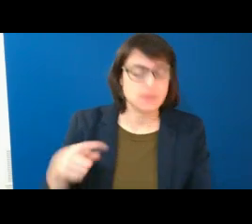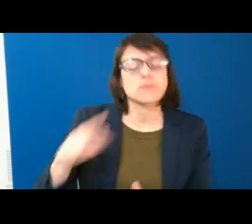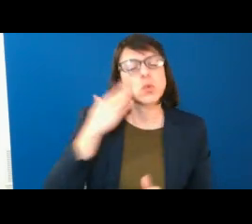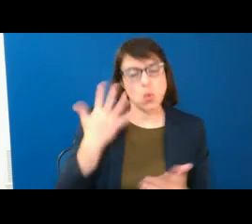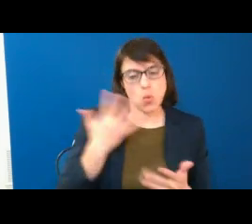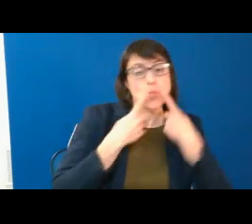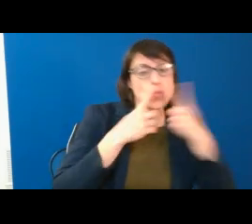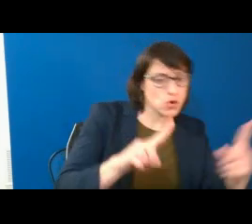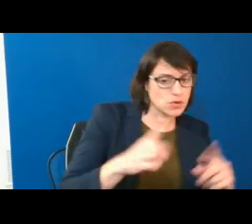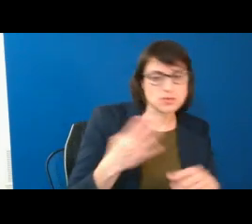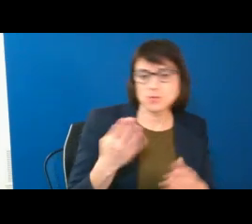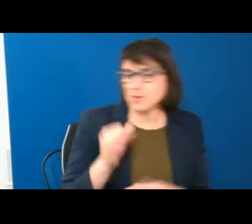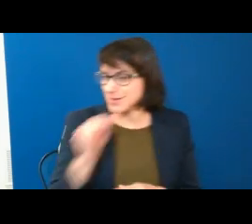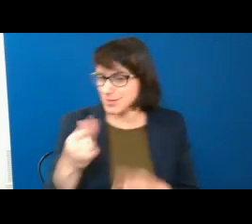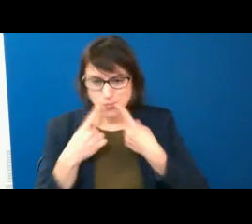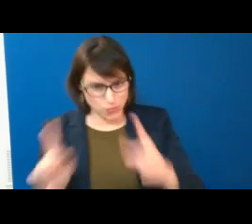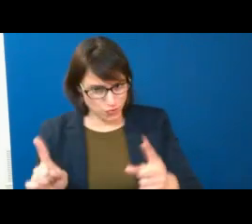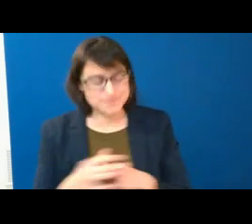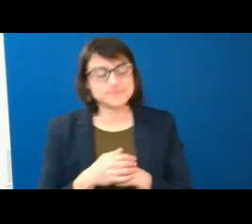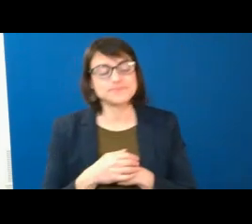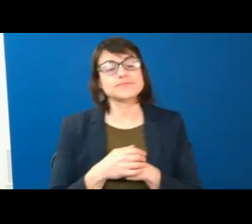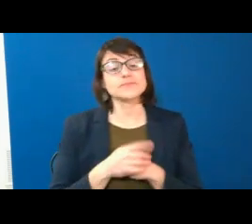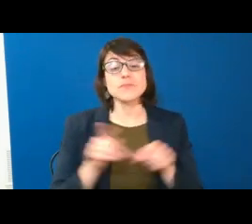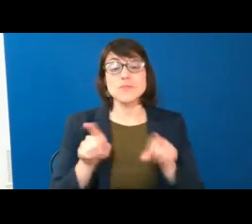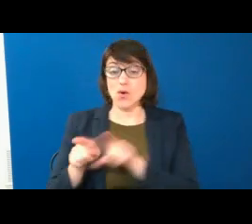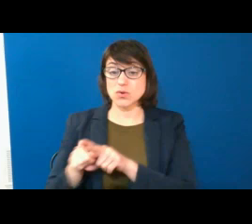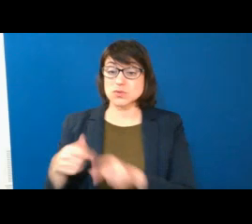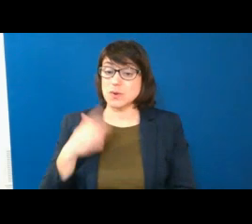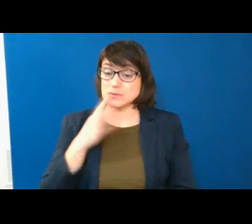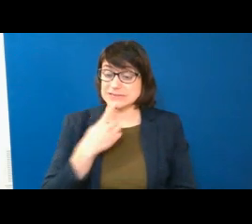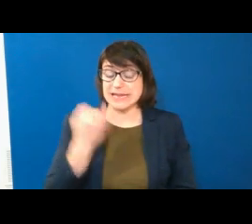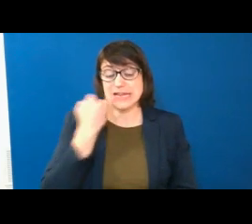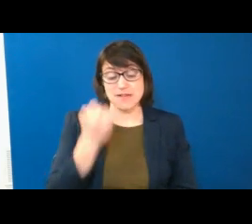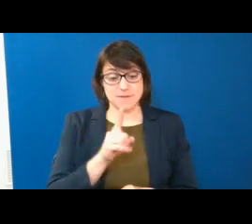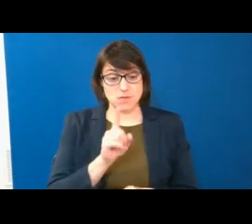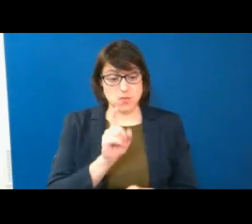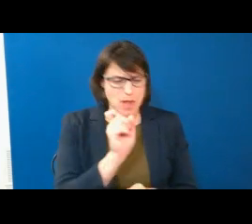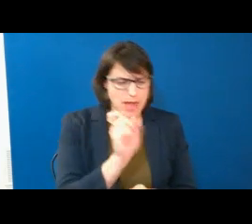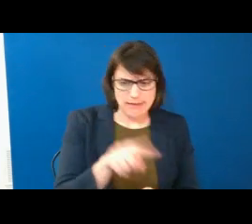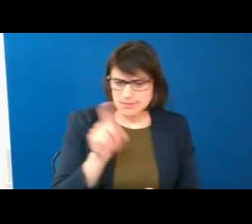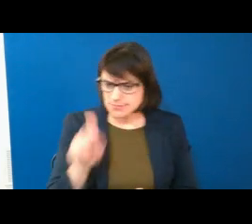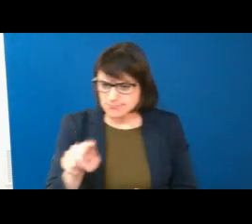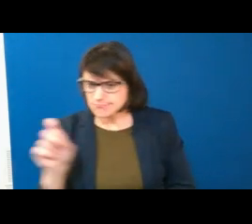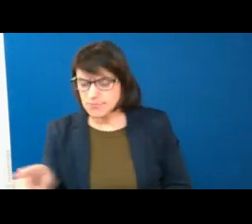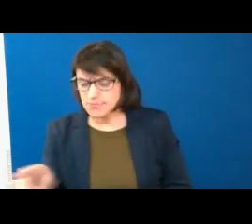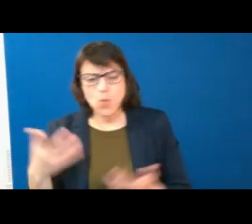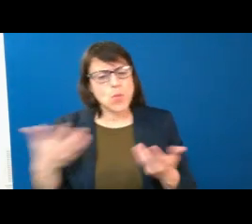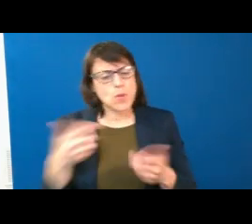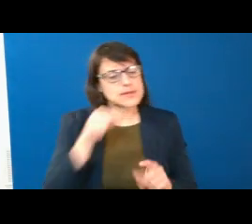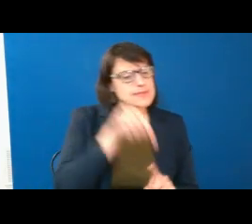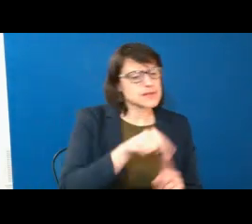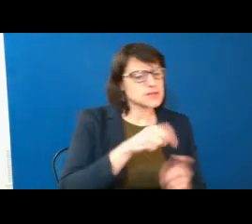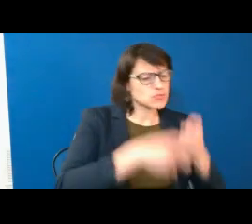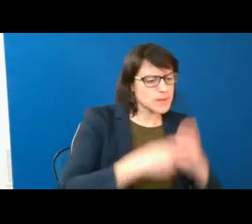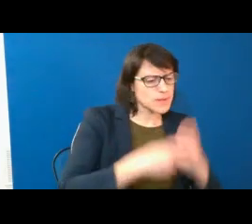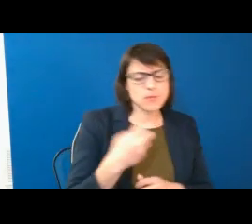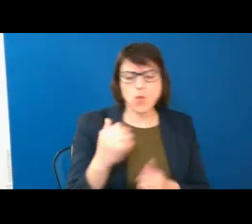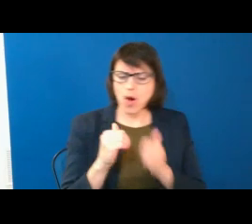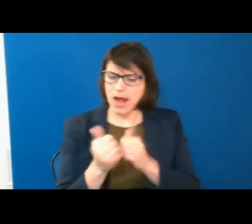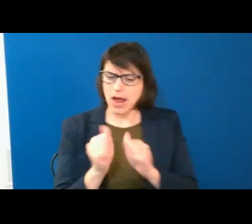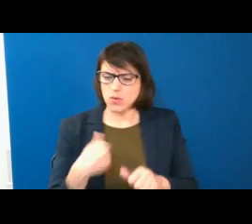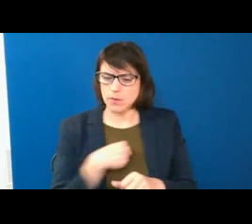can also say that if you ask any of them, hey, what's this problem? Or how do we address this? Their answers are also going to be